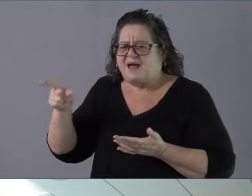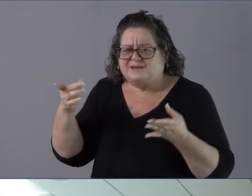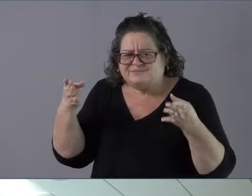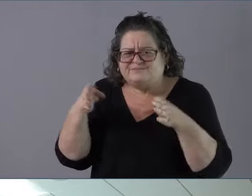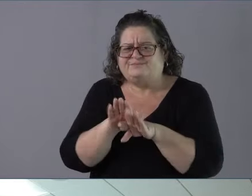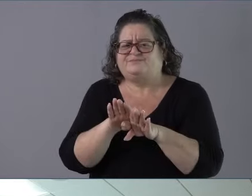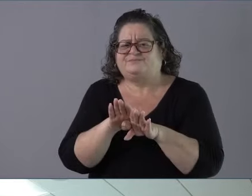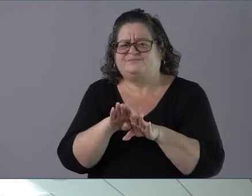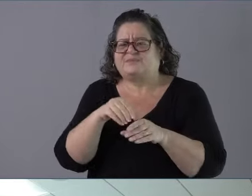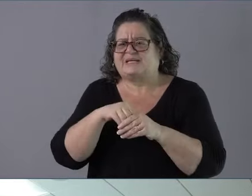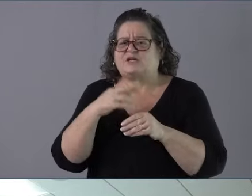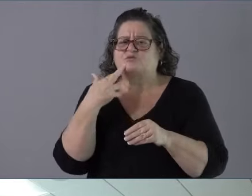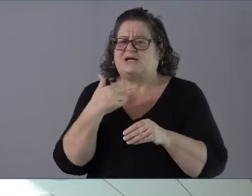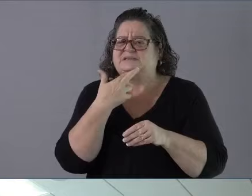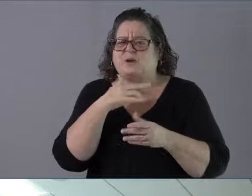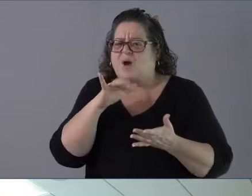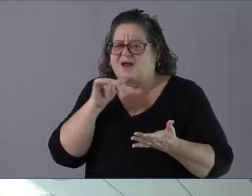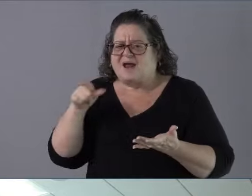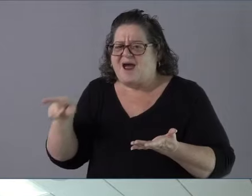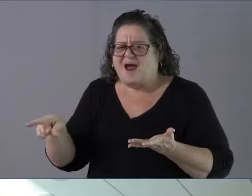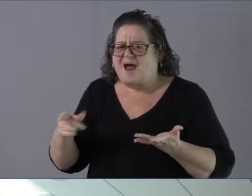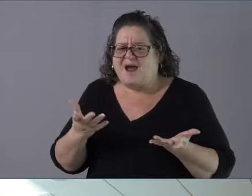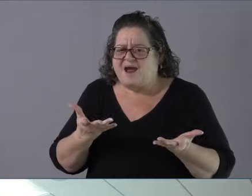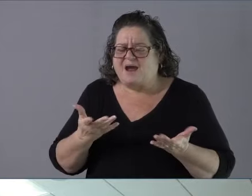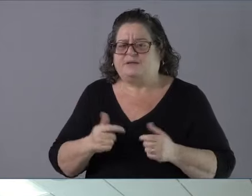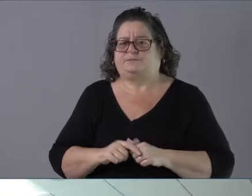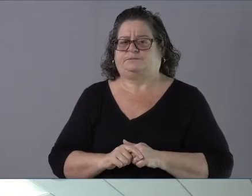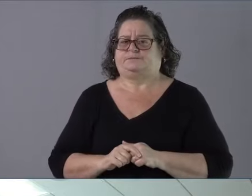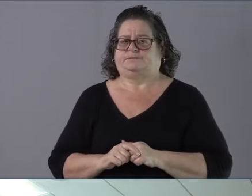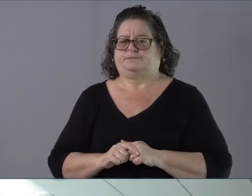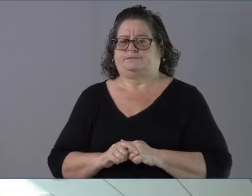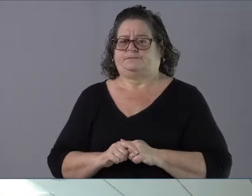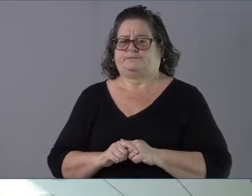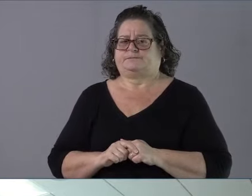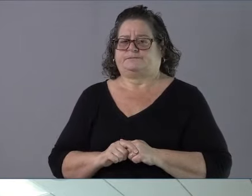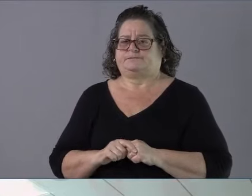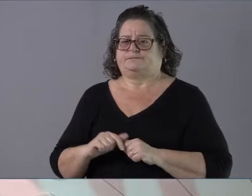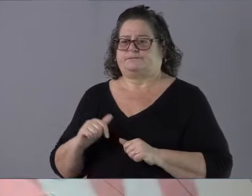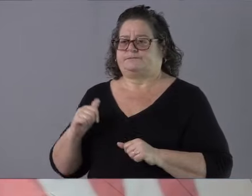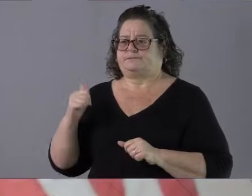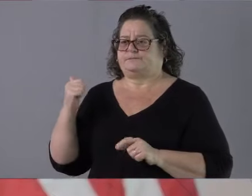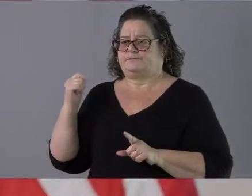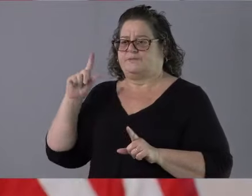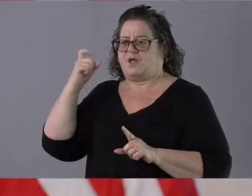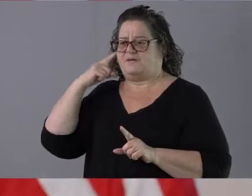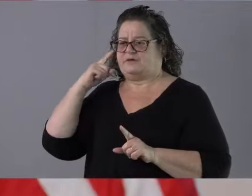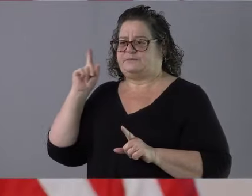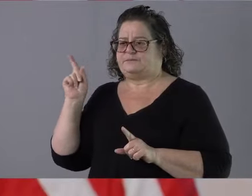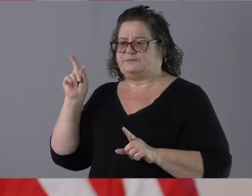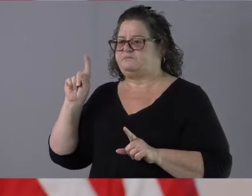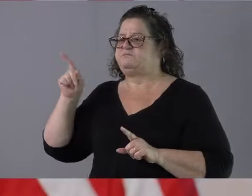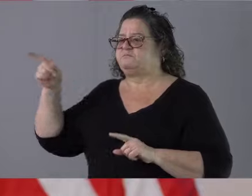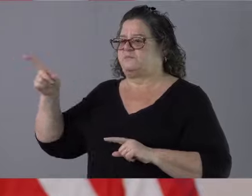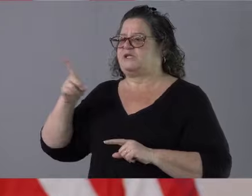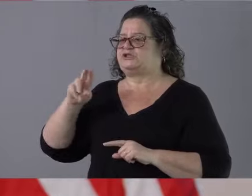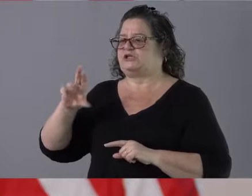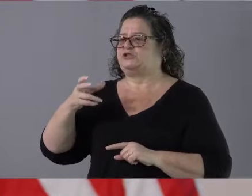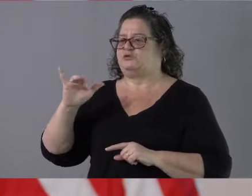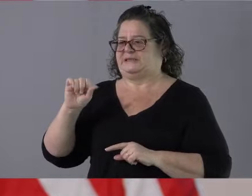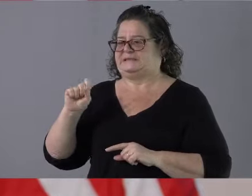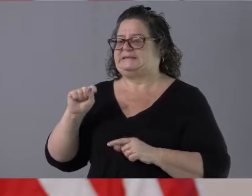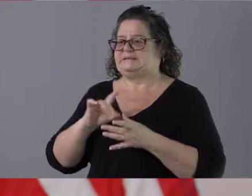point? Will you touch on St. Luke's and testing, and I'll talk about the policies? Sure, thank you. Thanks, Juan. For